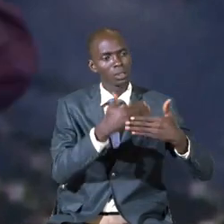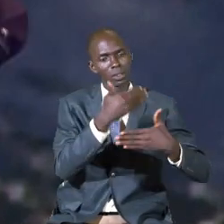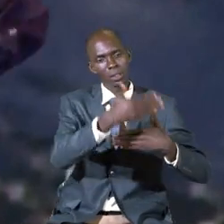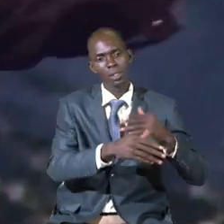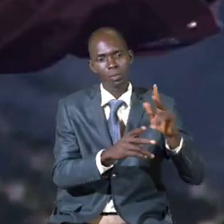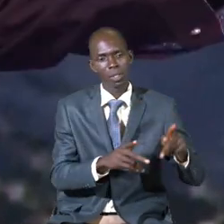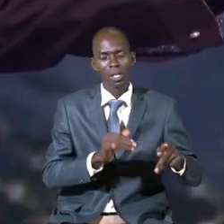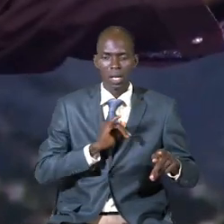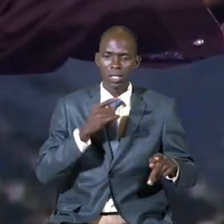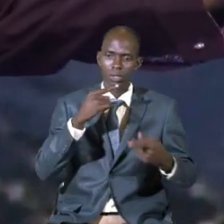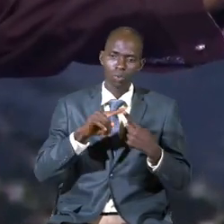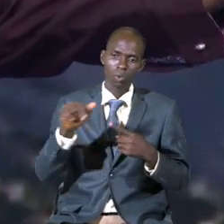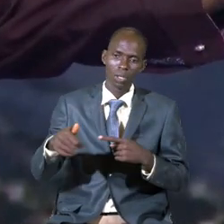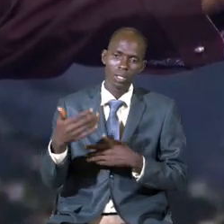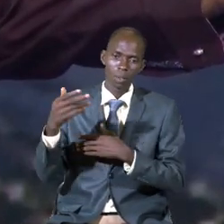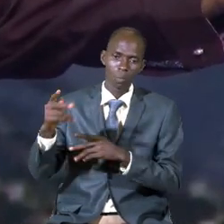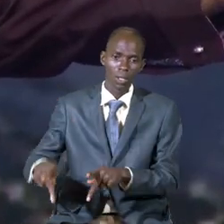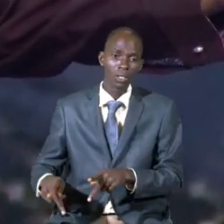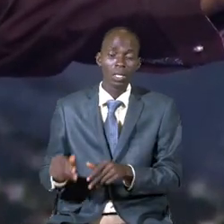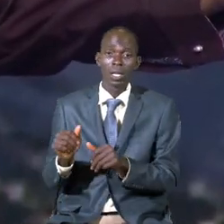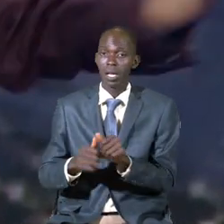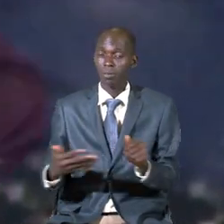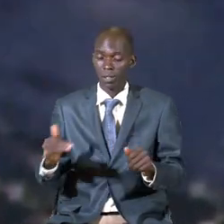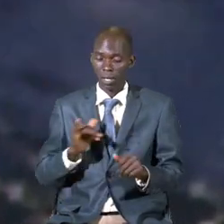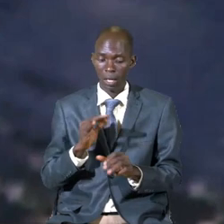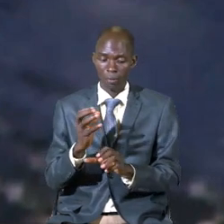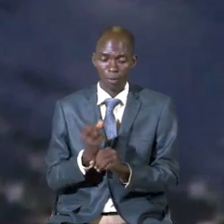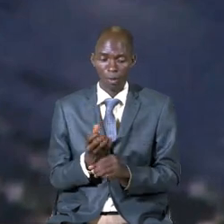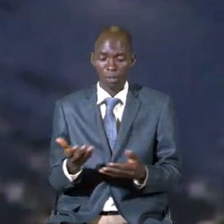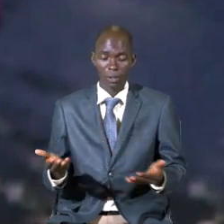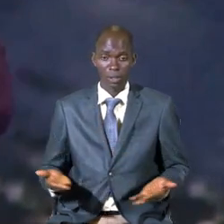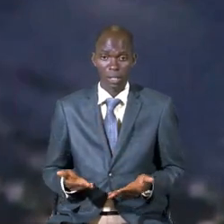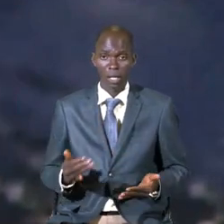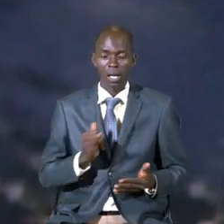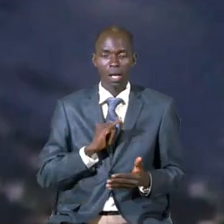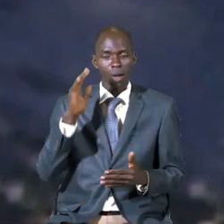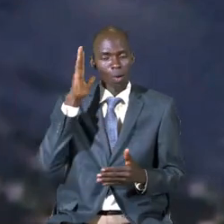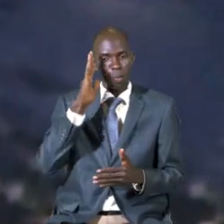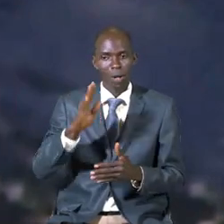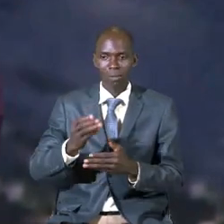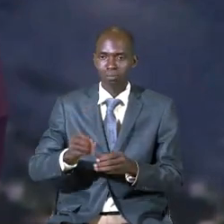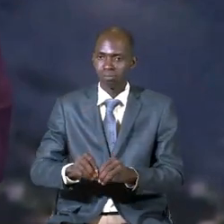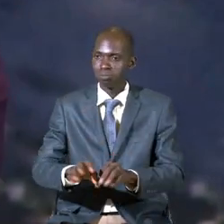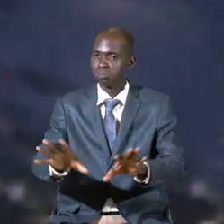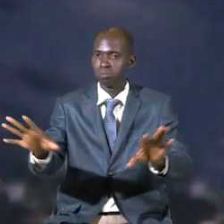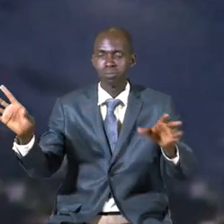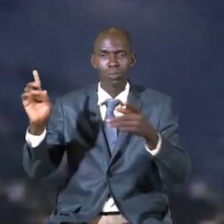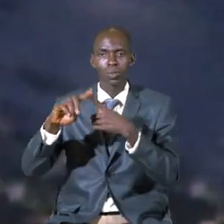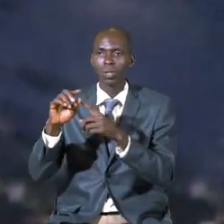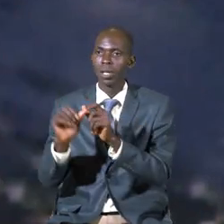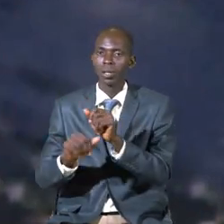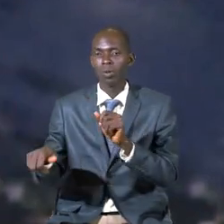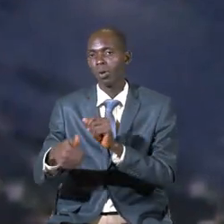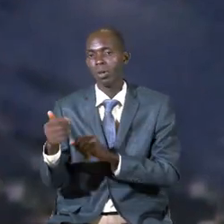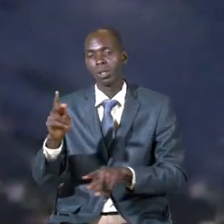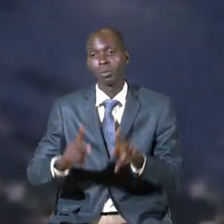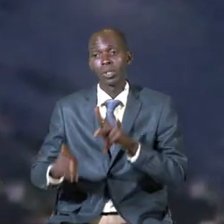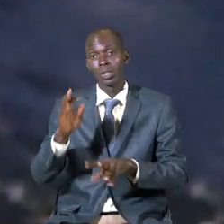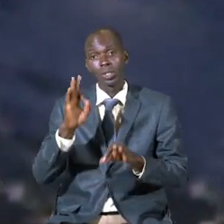person everything i've got here i will share with other people if you share with